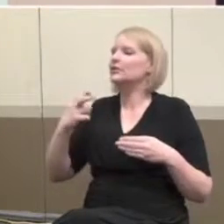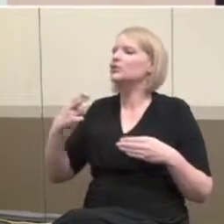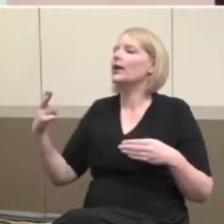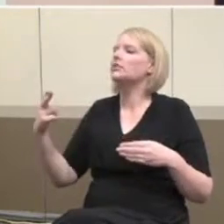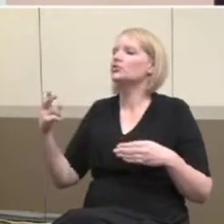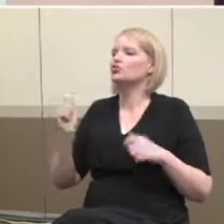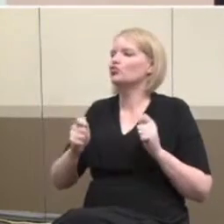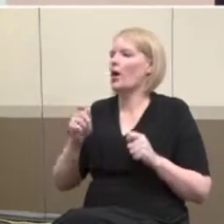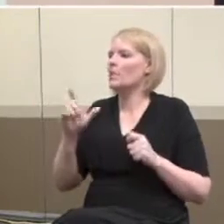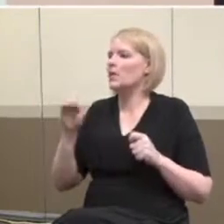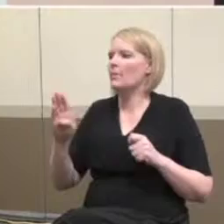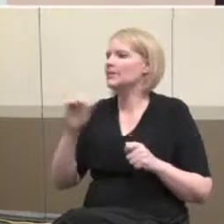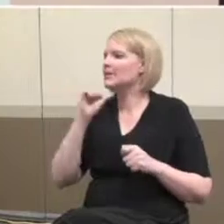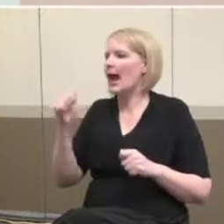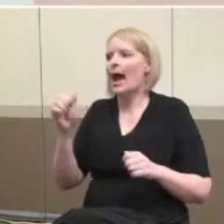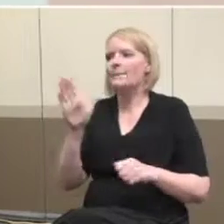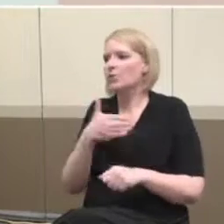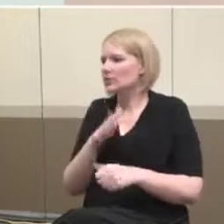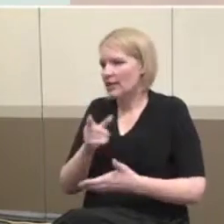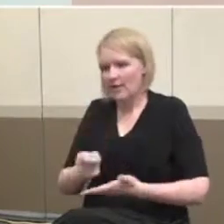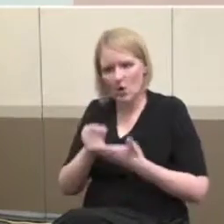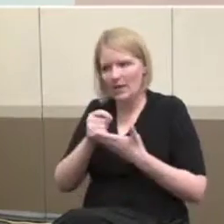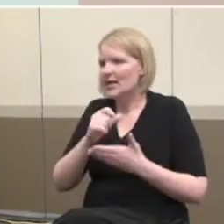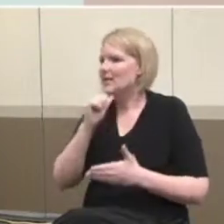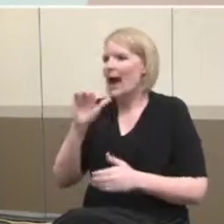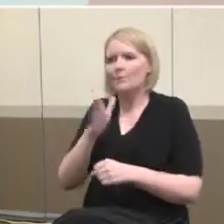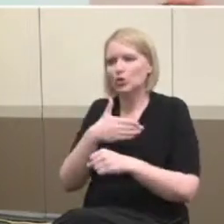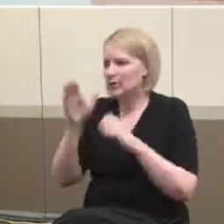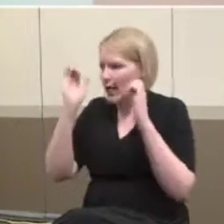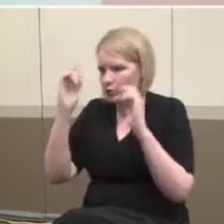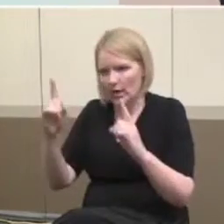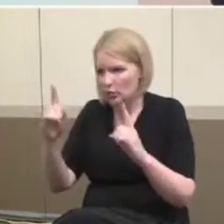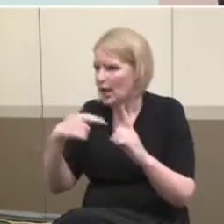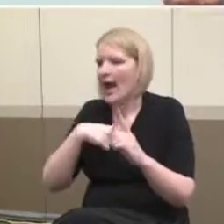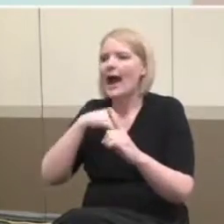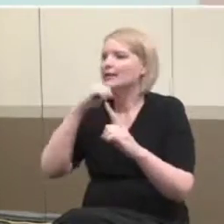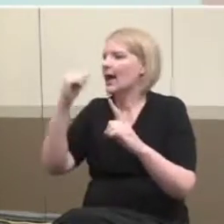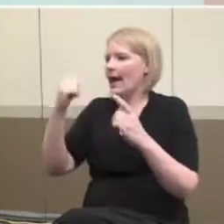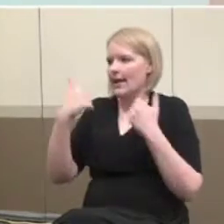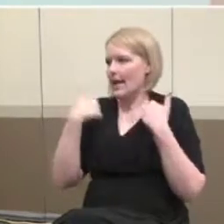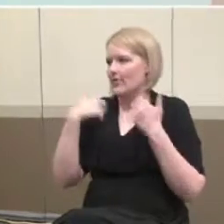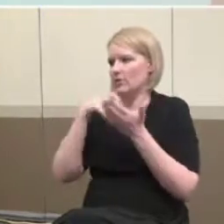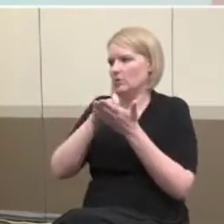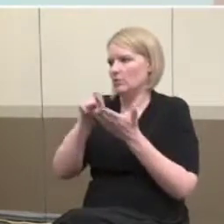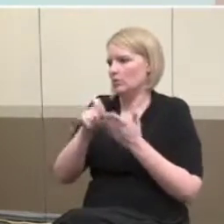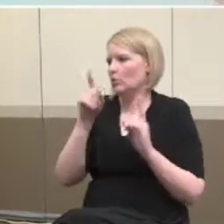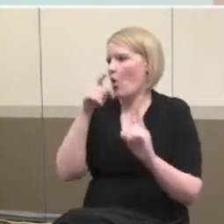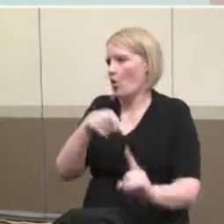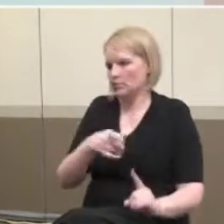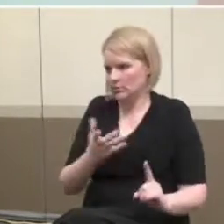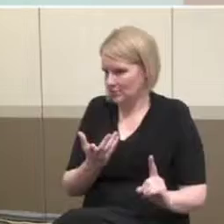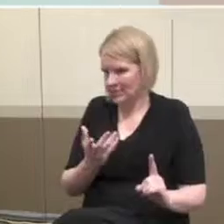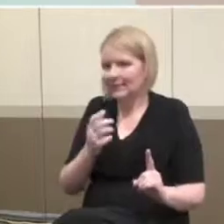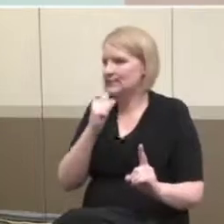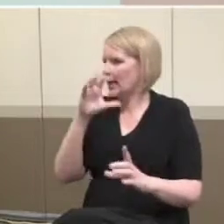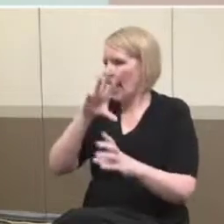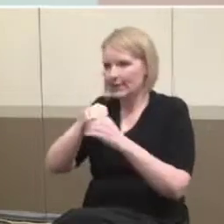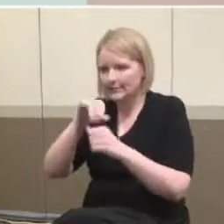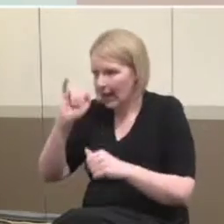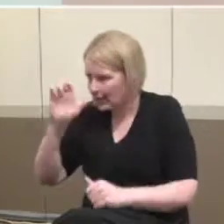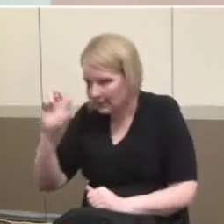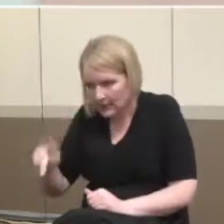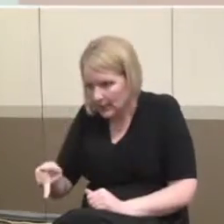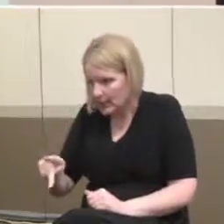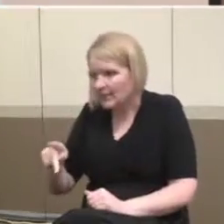DHH Drum Club is not music therapy, it's not music education. I have not written goals. Okay? It is not part of their